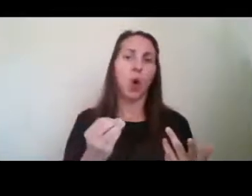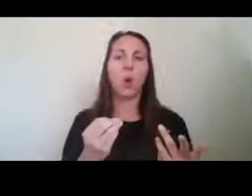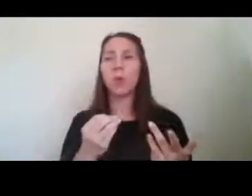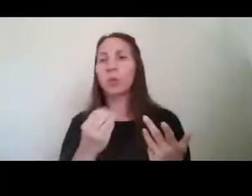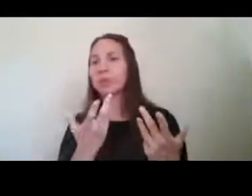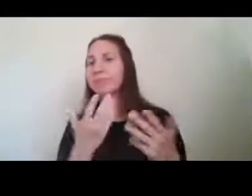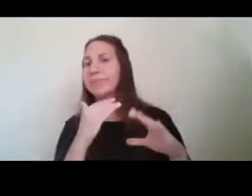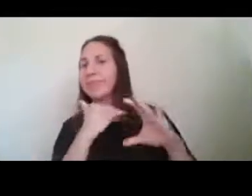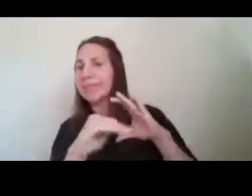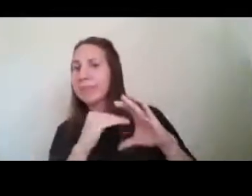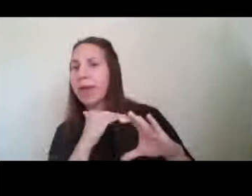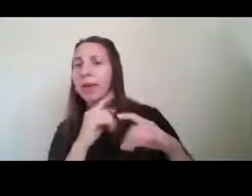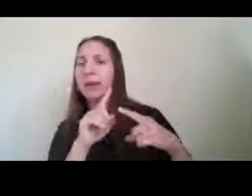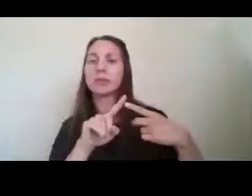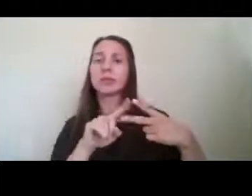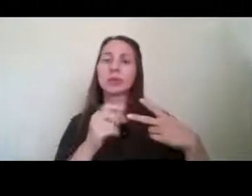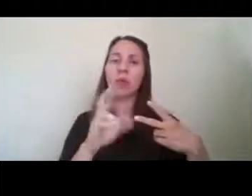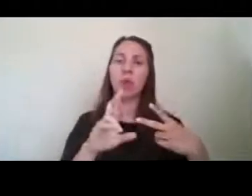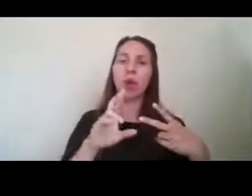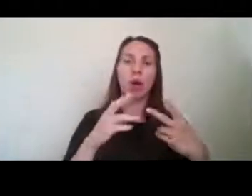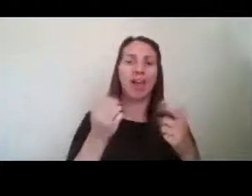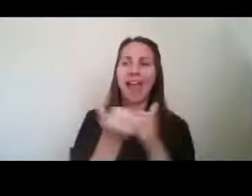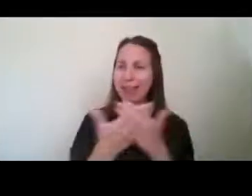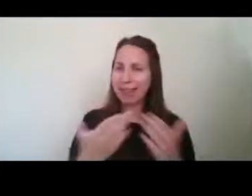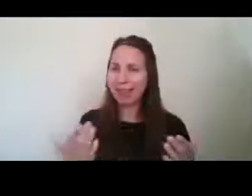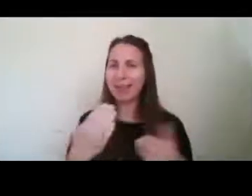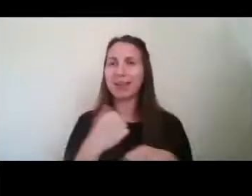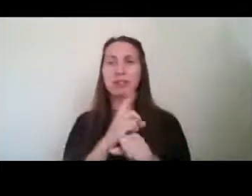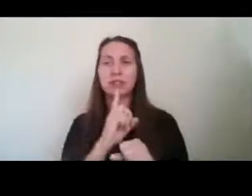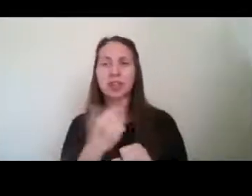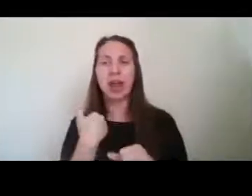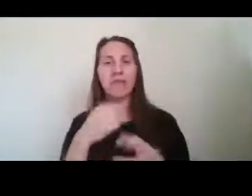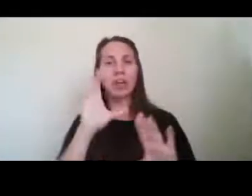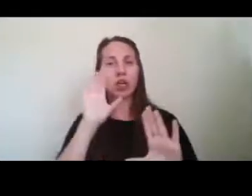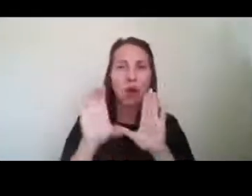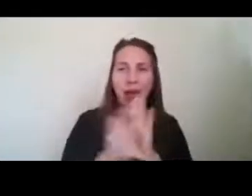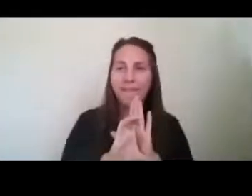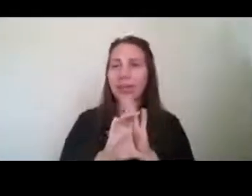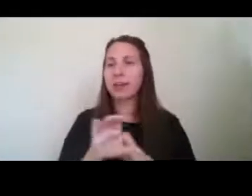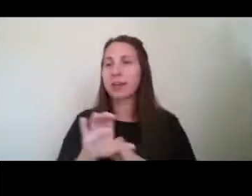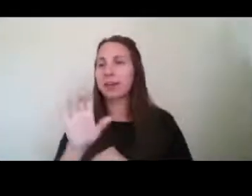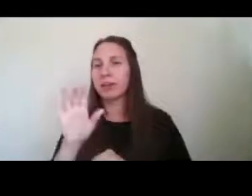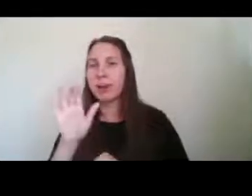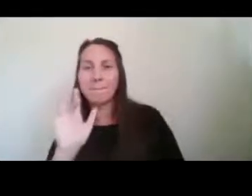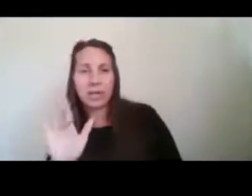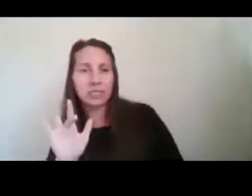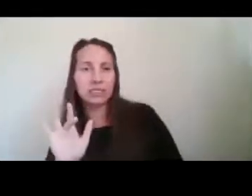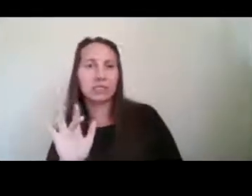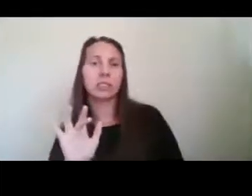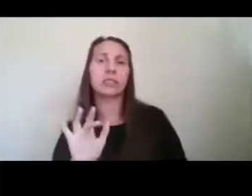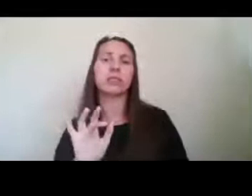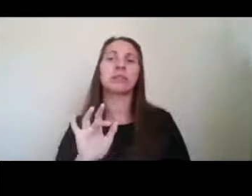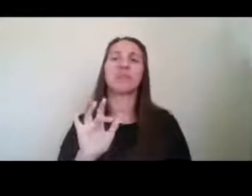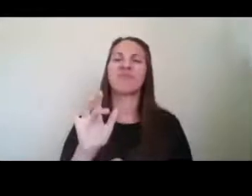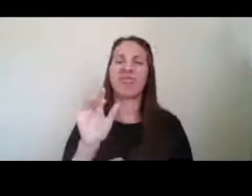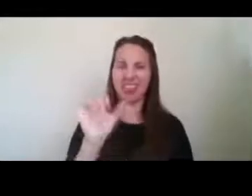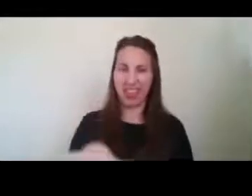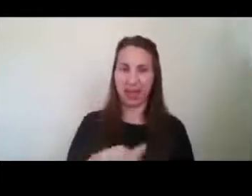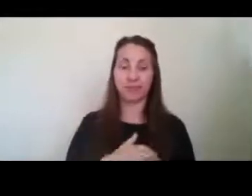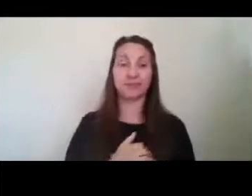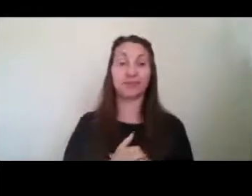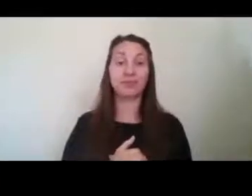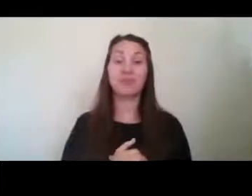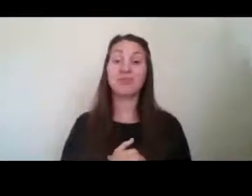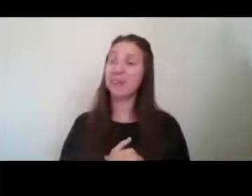like graphics, maps, charts, buttons, images, and more. Alternative text serves a number of